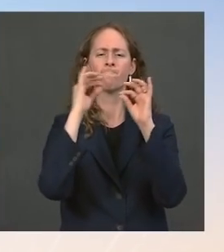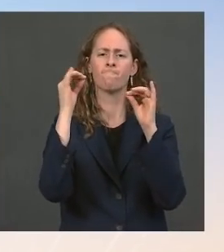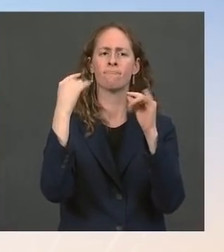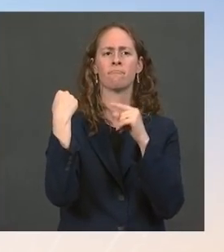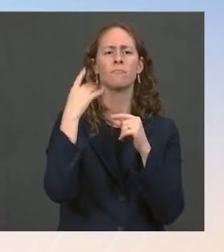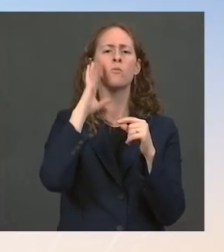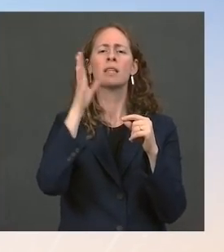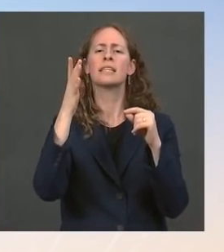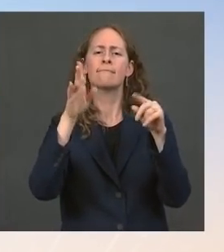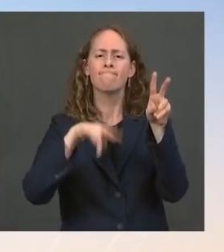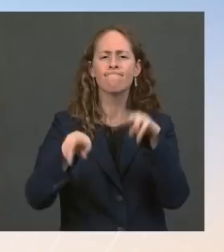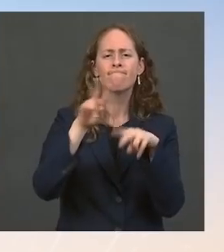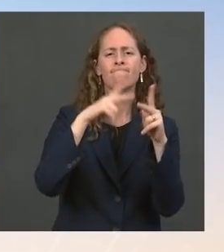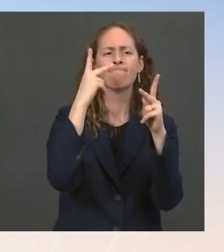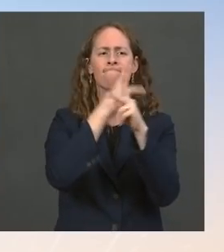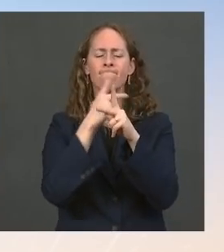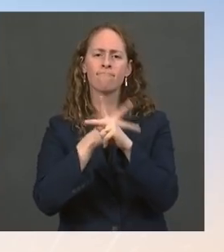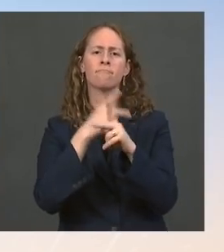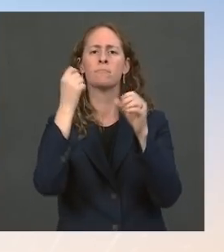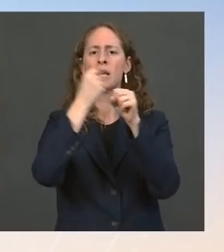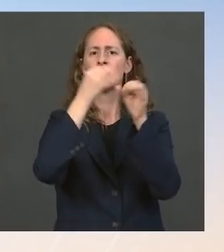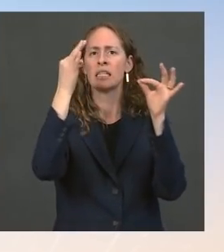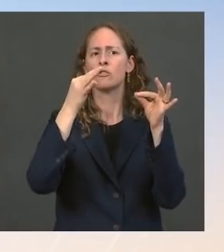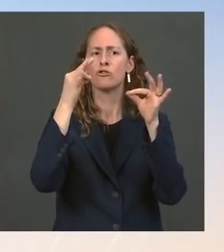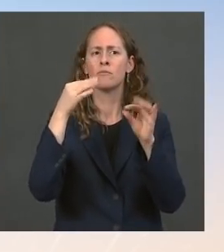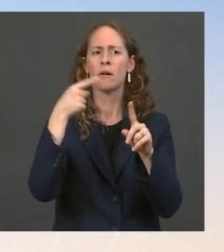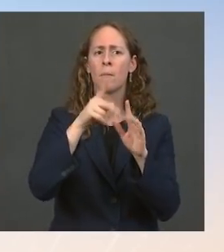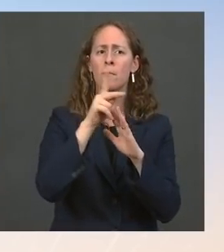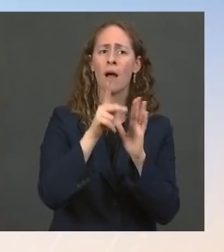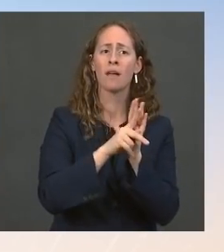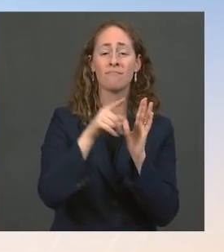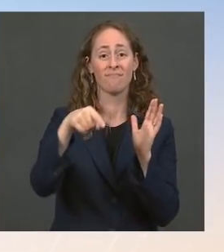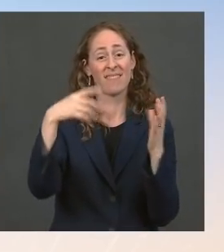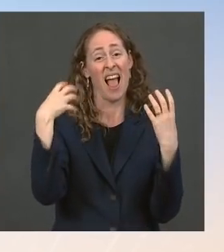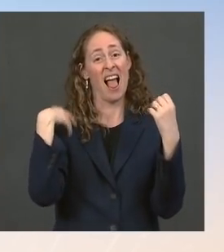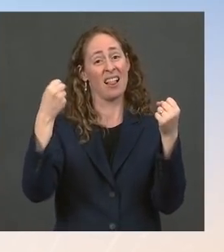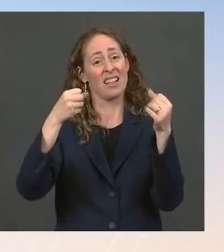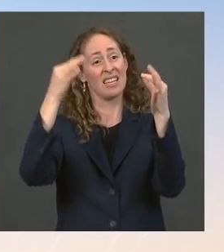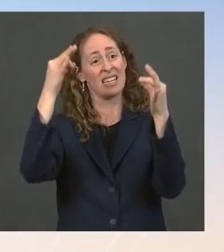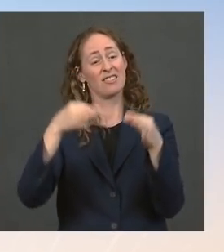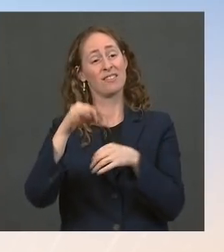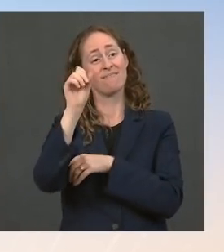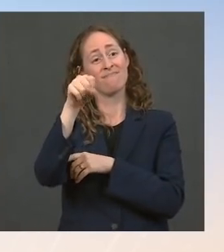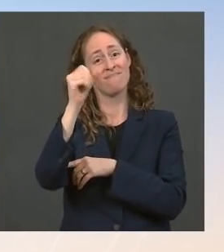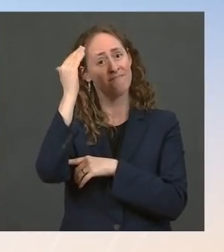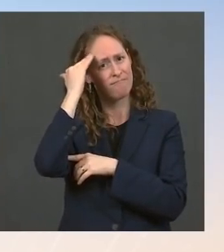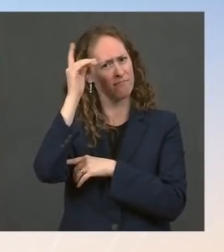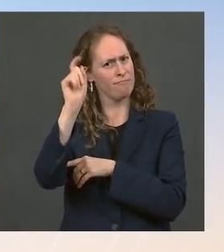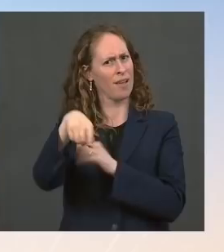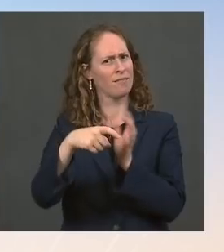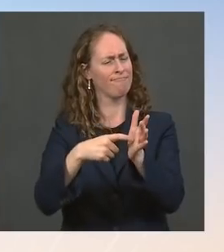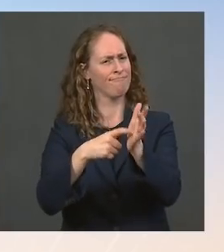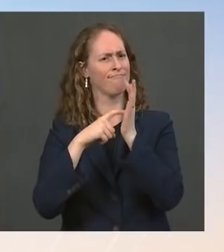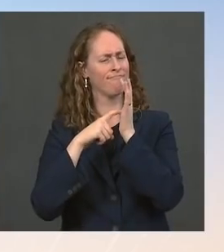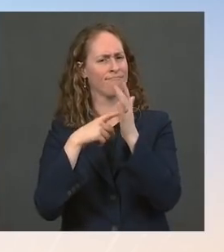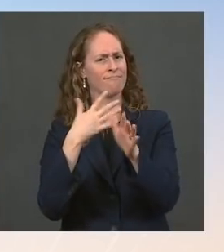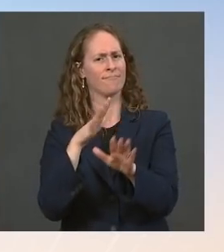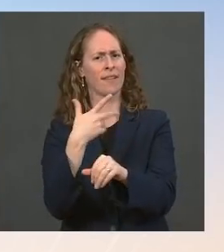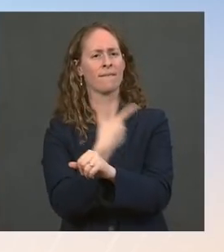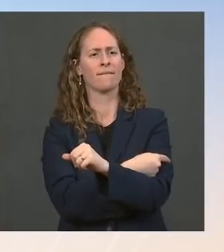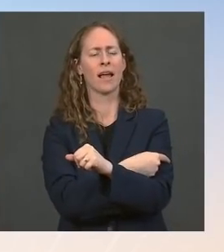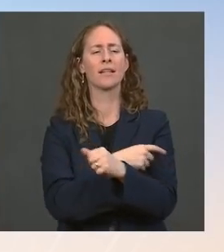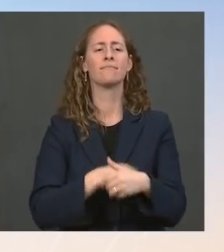policy decisions. I would say that it is a health decision by requiring vaccinations, and we wanted to do it in a way that